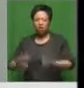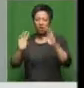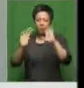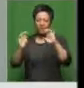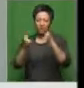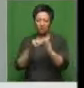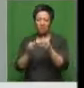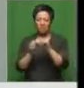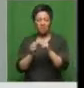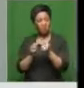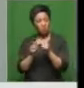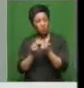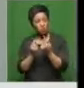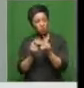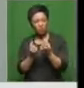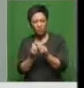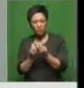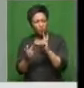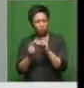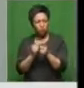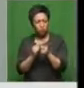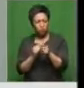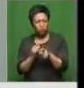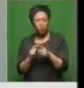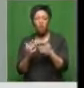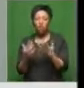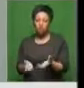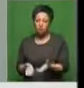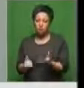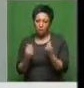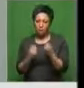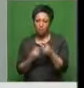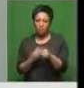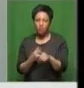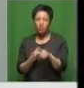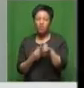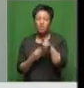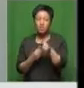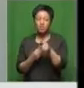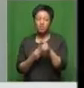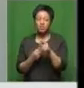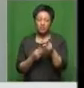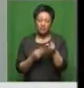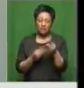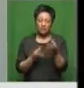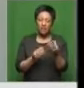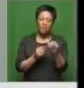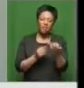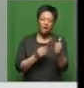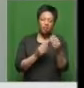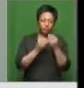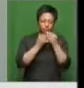do something about this? And that is what led us to finding these plant-based alternatives and solutions for our